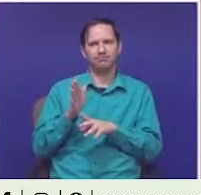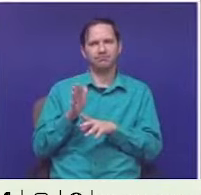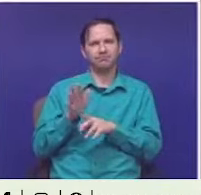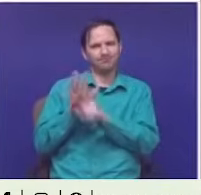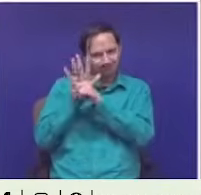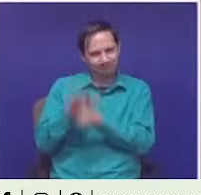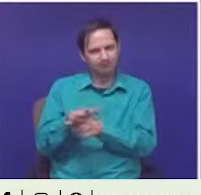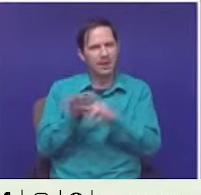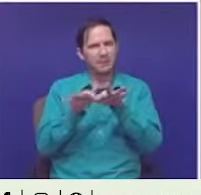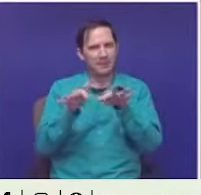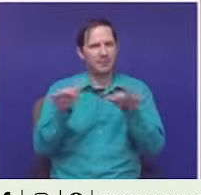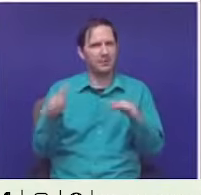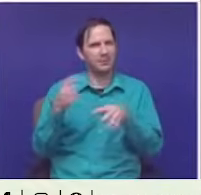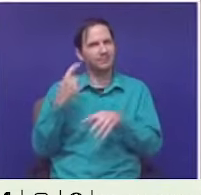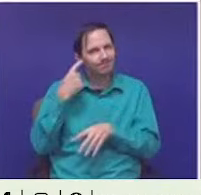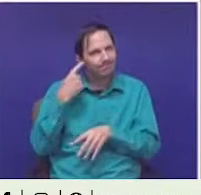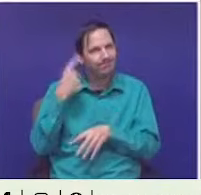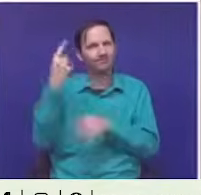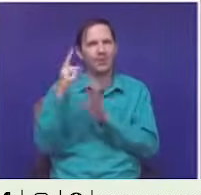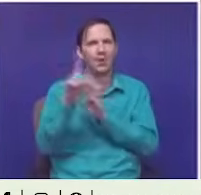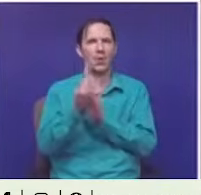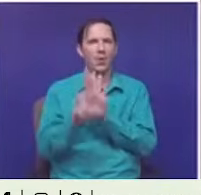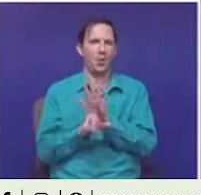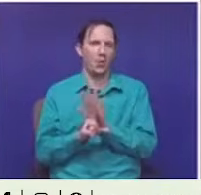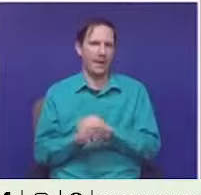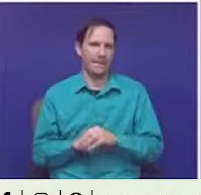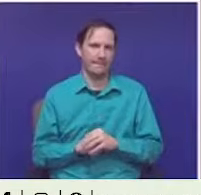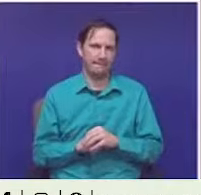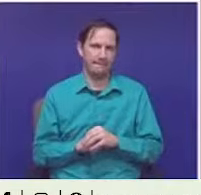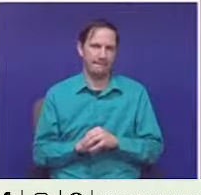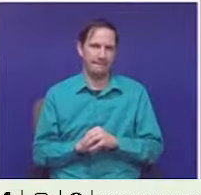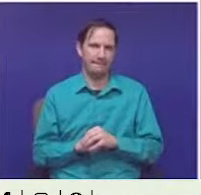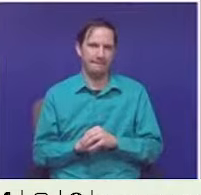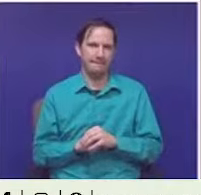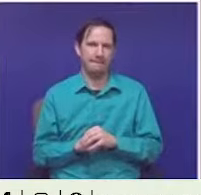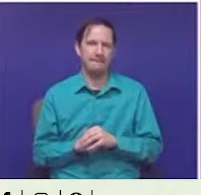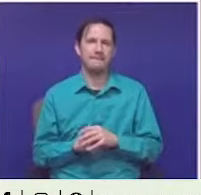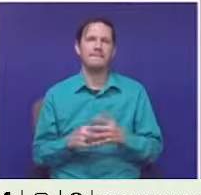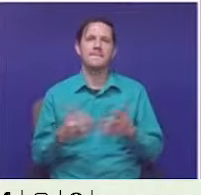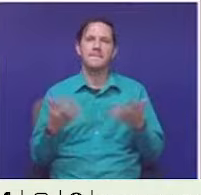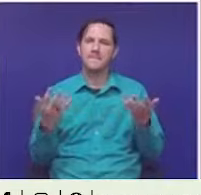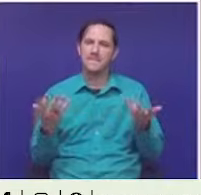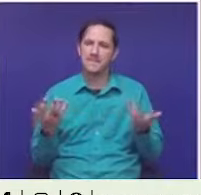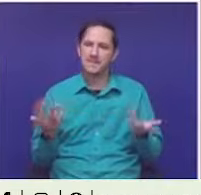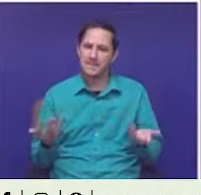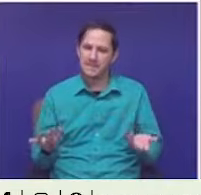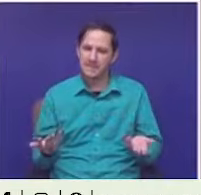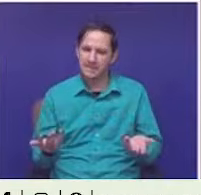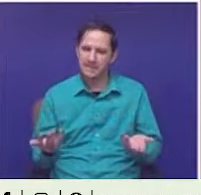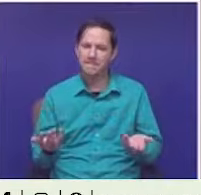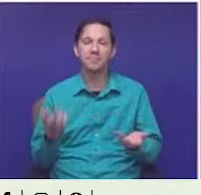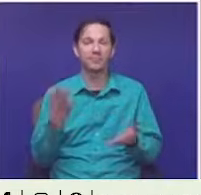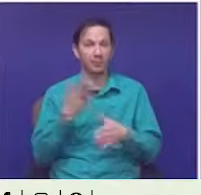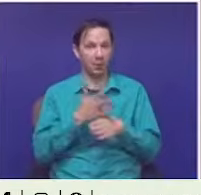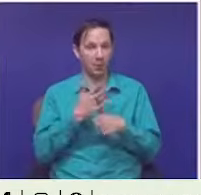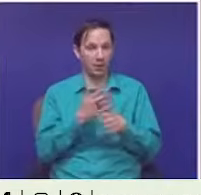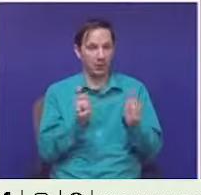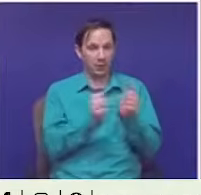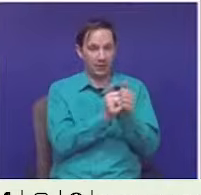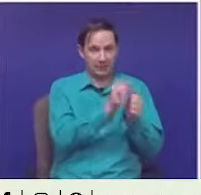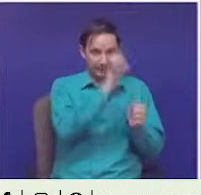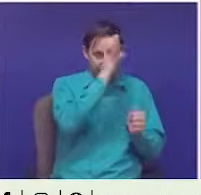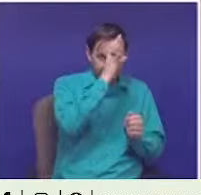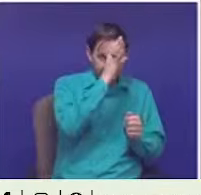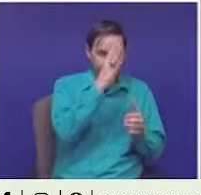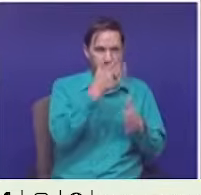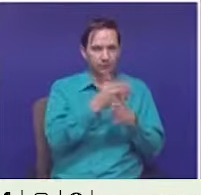currently happening. And so I think with the working together of the Department of Transport, we will be able to make sure that law enforcement and the